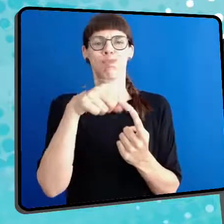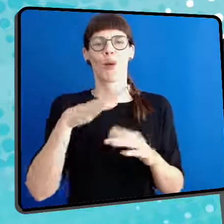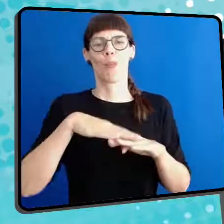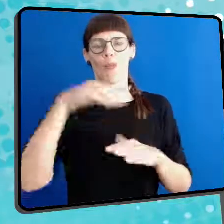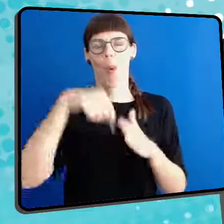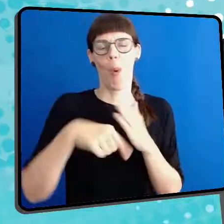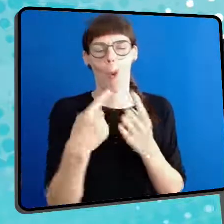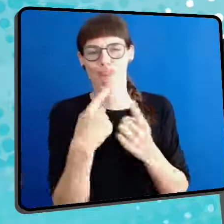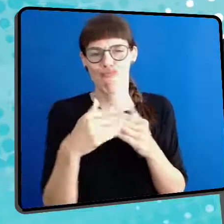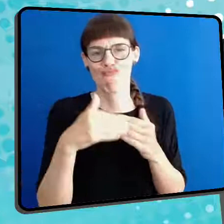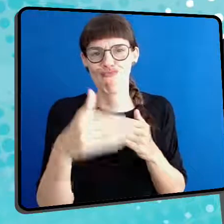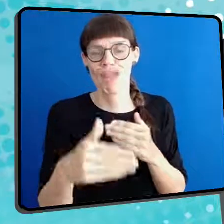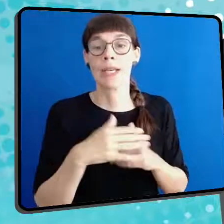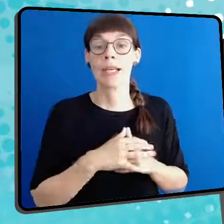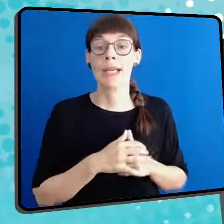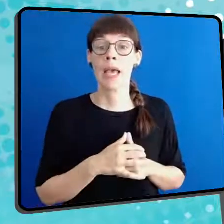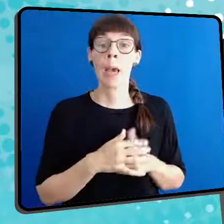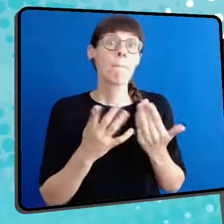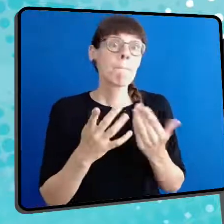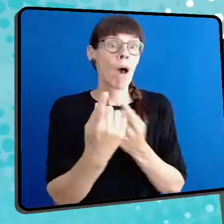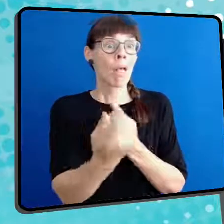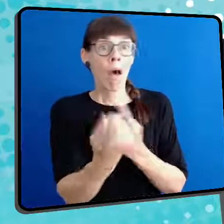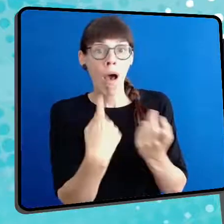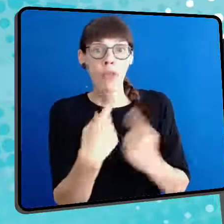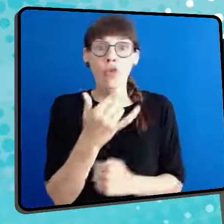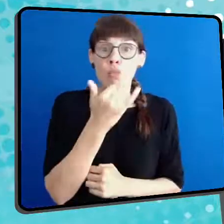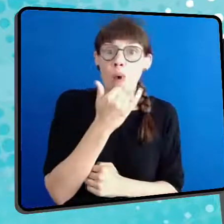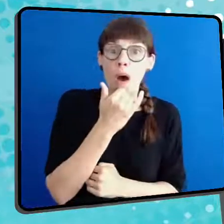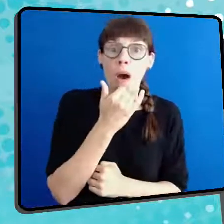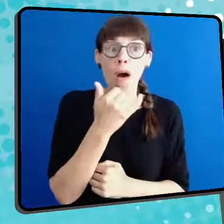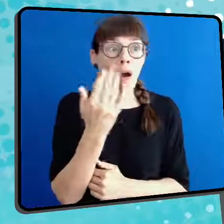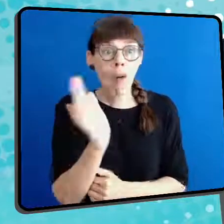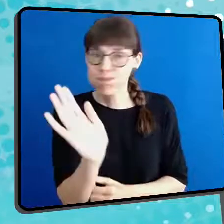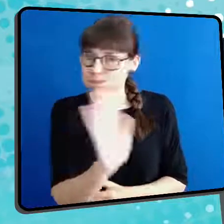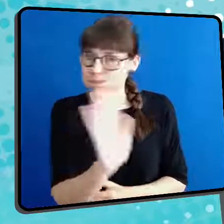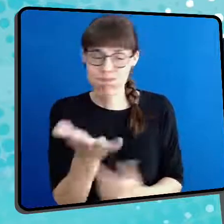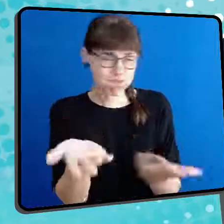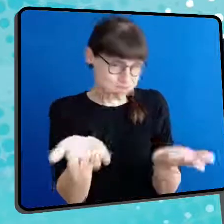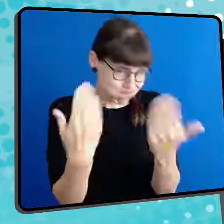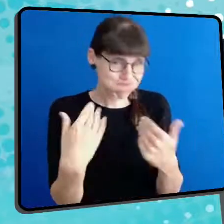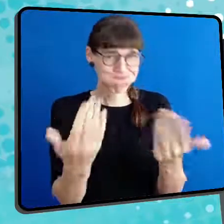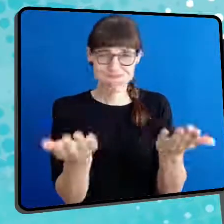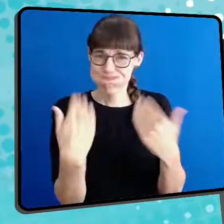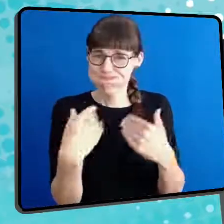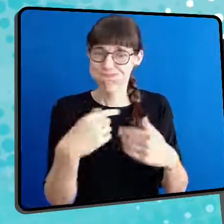for everything. There is no right or wrong answer to these questions, which is even better. So,